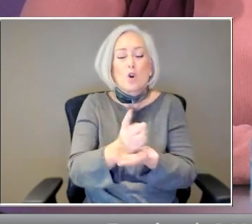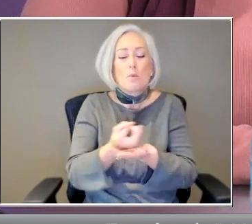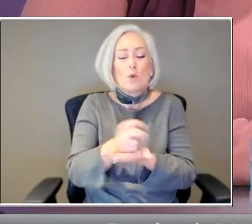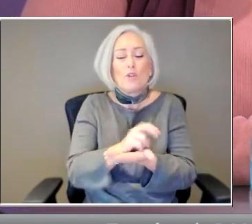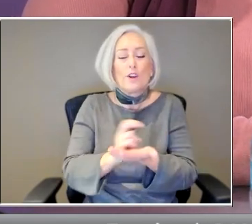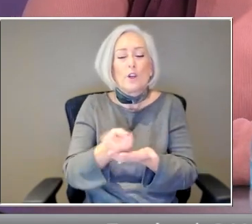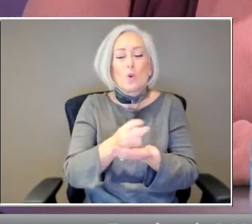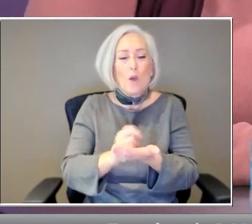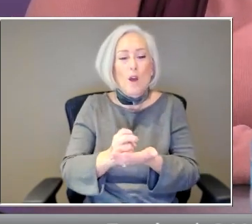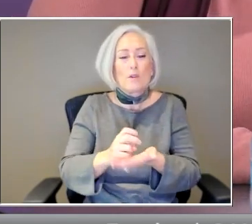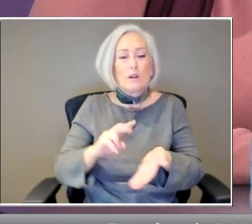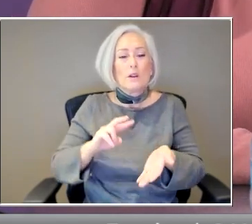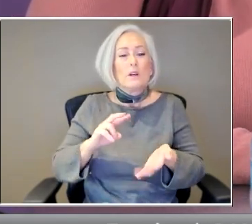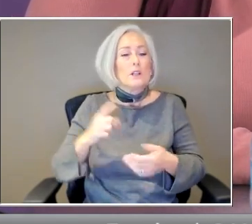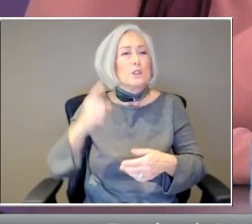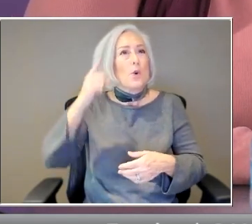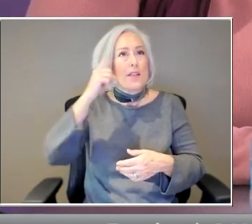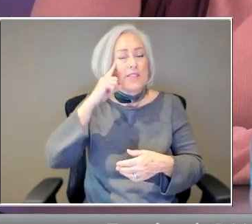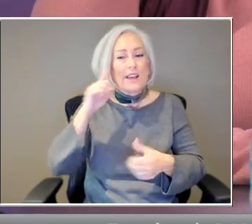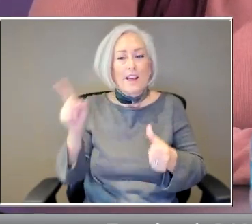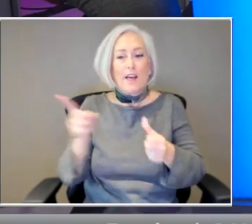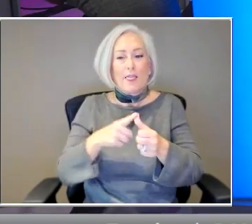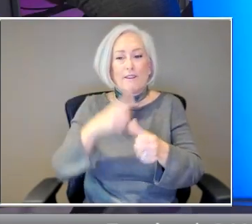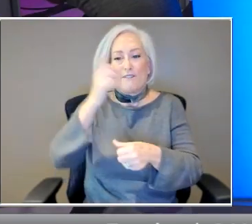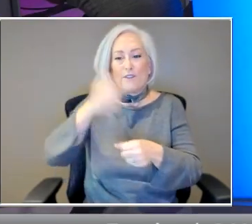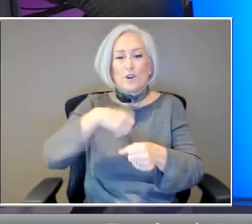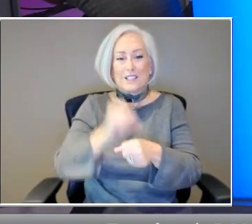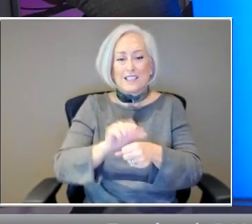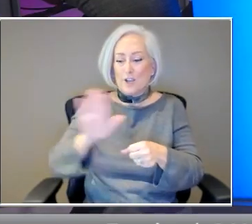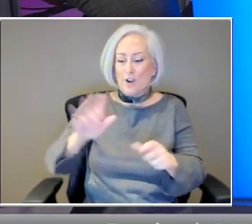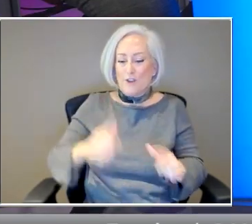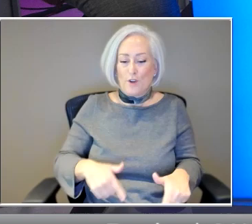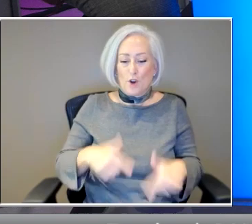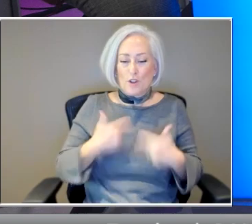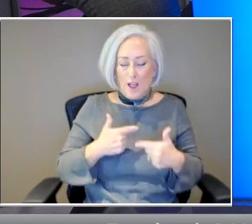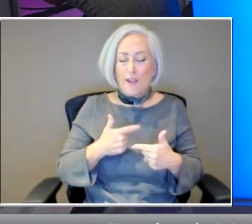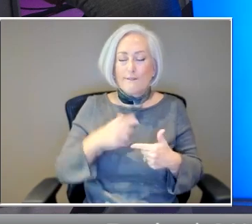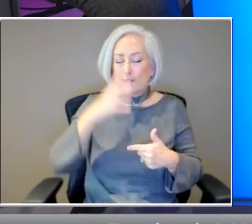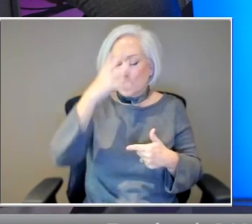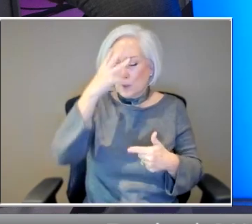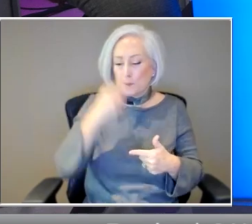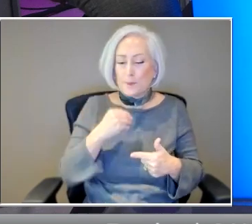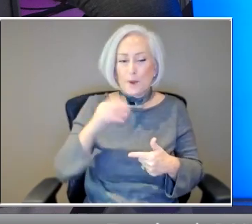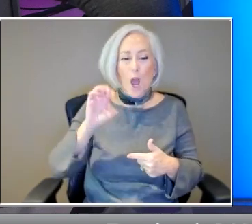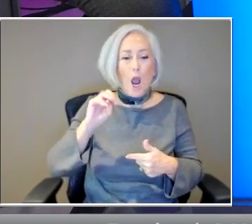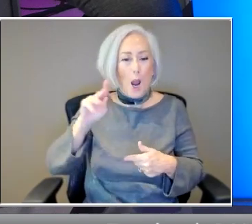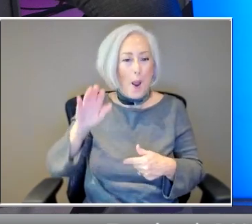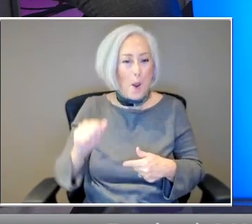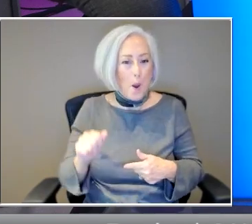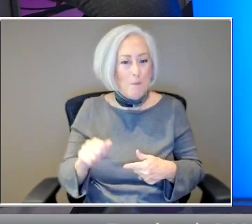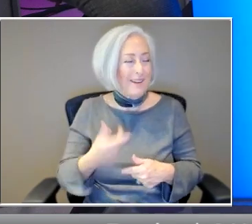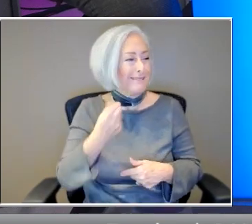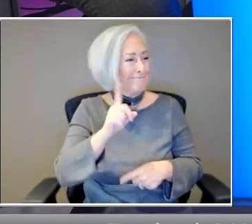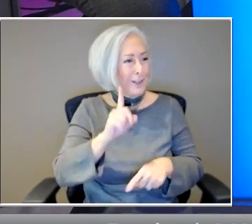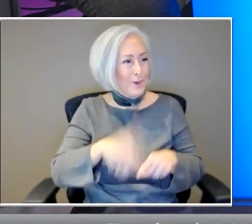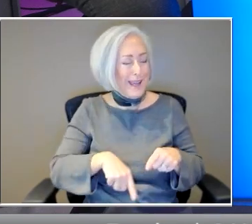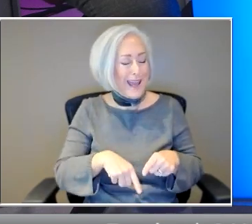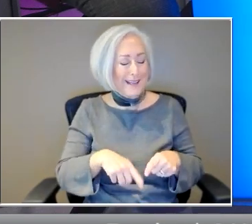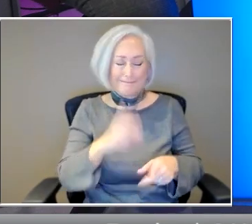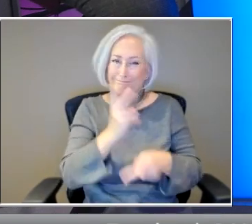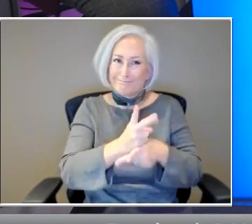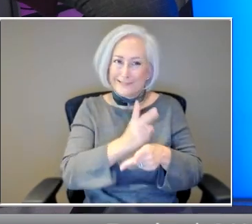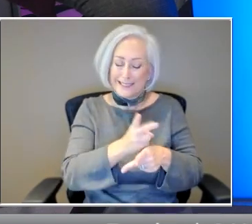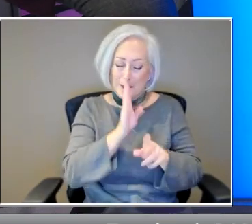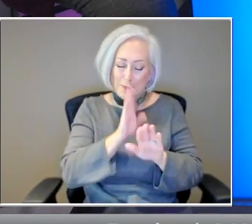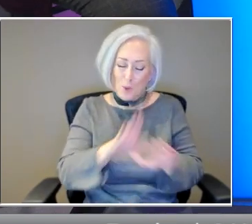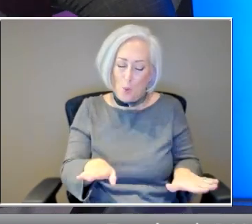of her life pretty much in a coma. I mean, Allie's not someone that can be kept quiet or still, so I would imagine that's the